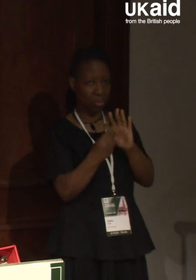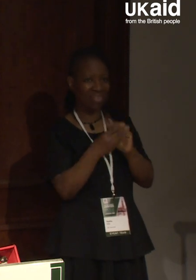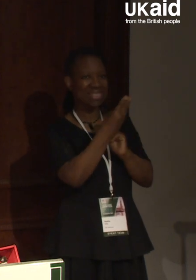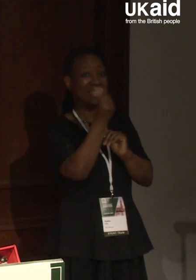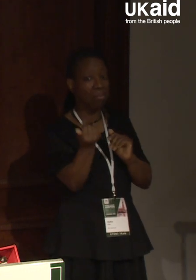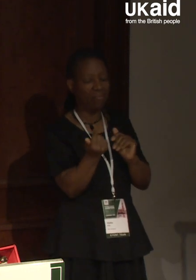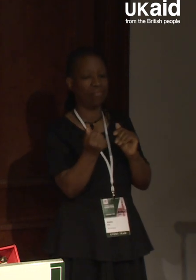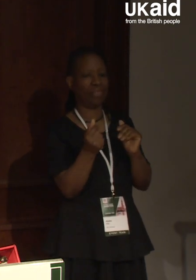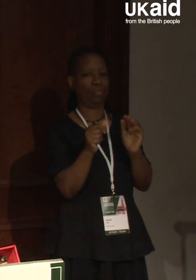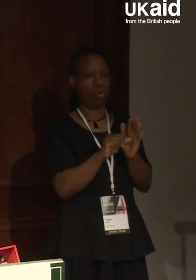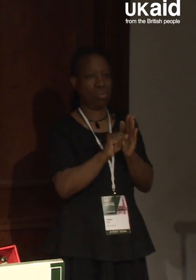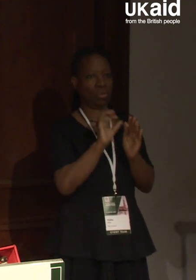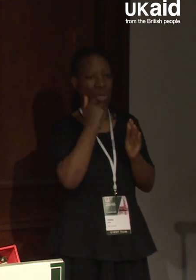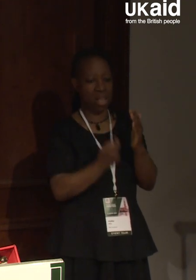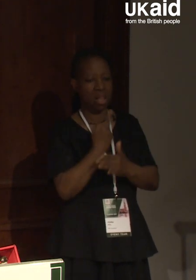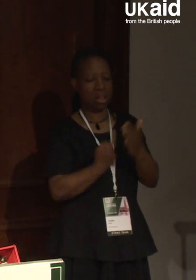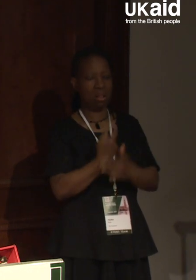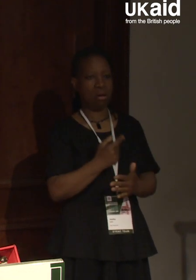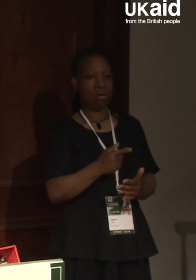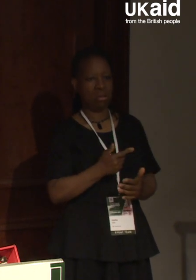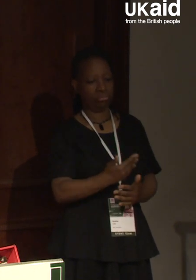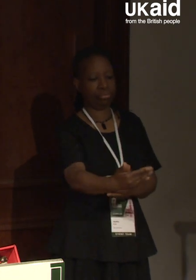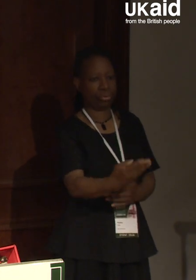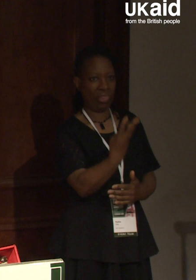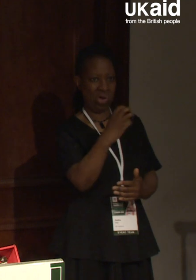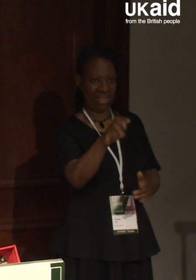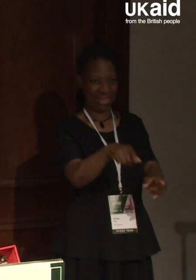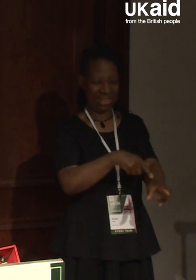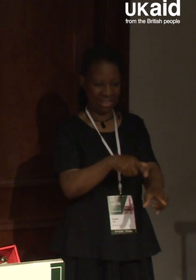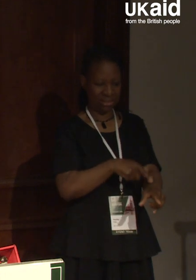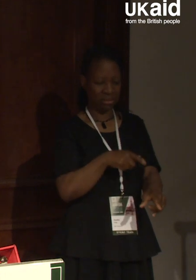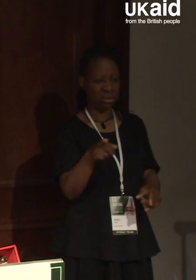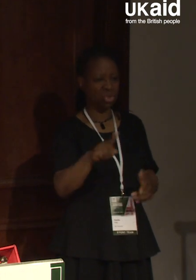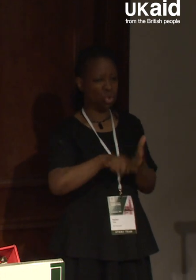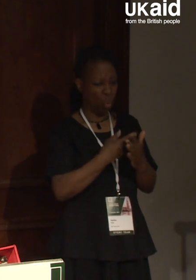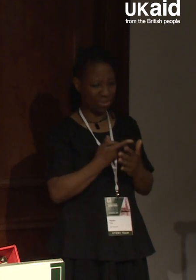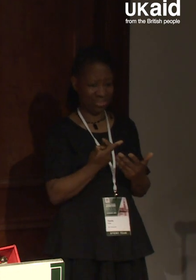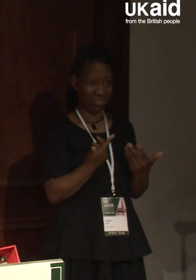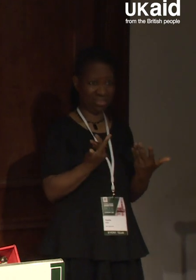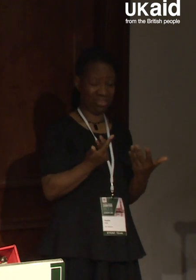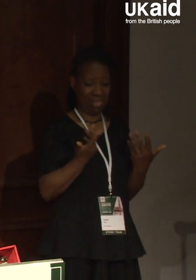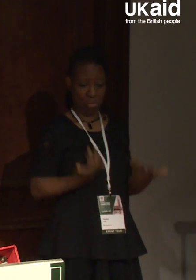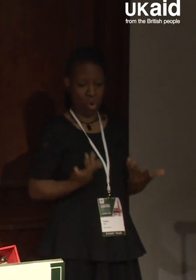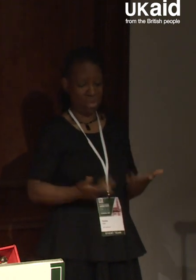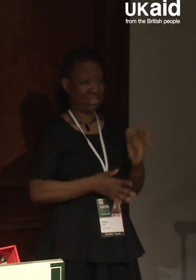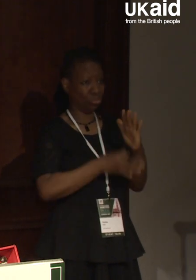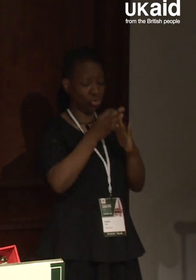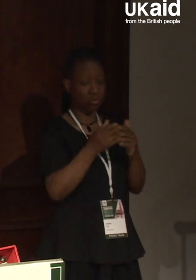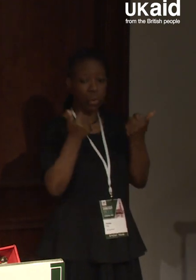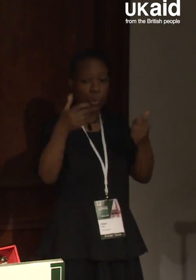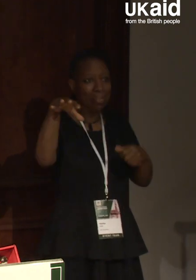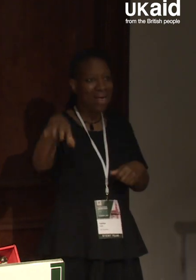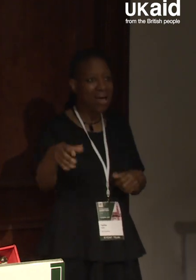Because on the surface, Jordan is in a very good place compared, of course, to a country like Malawi. So in Jordan,